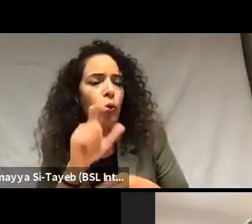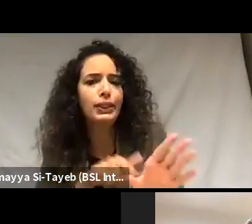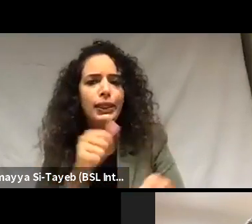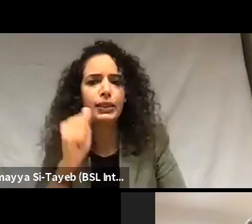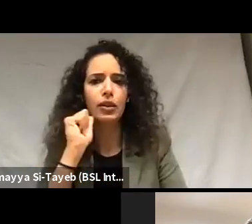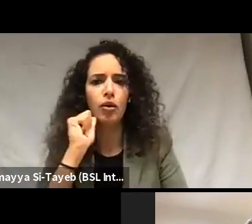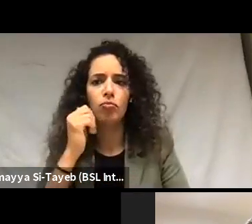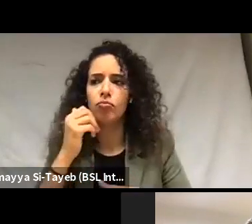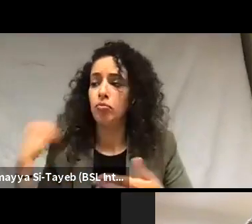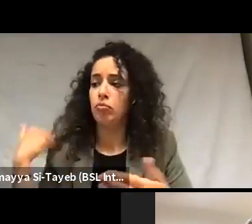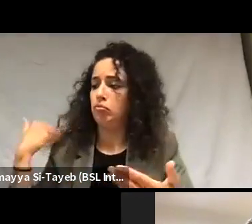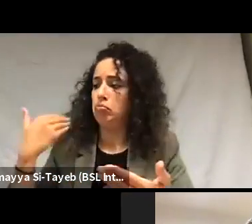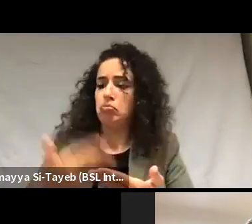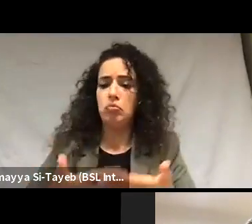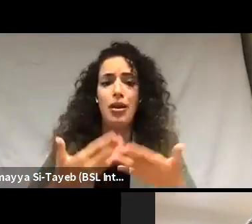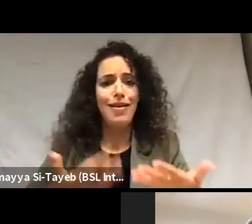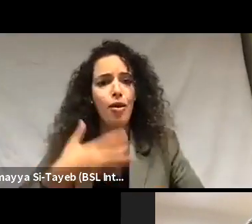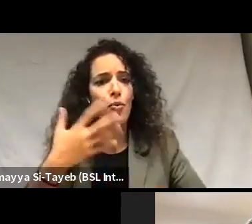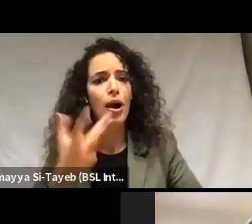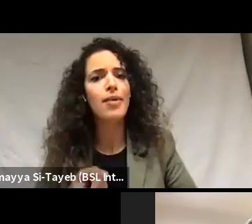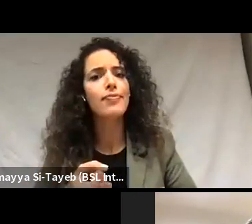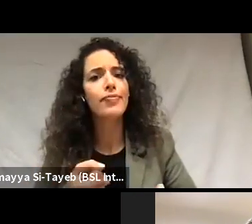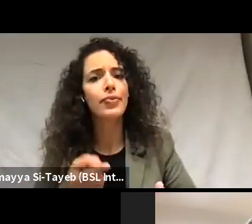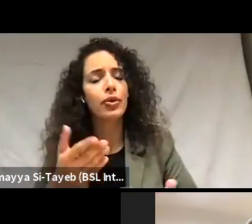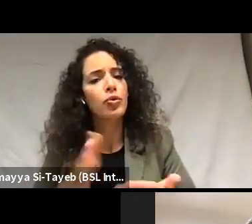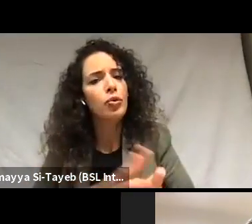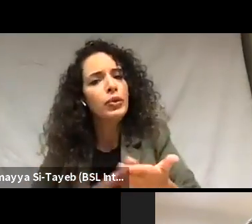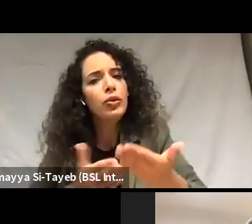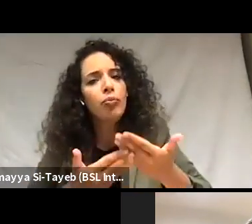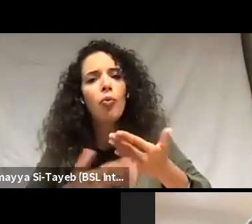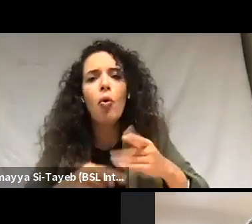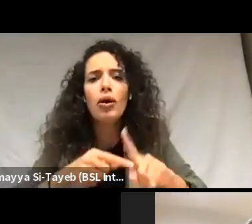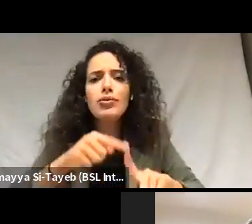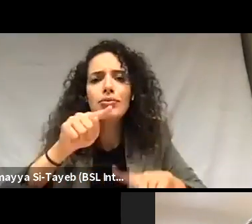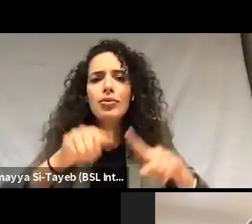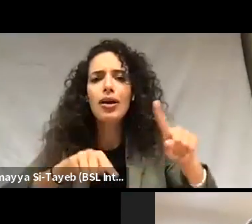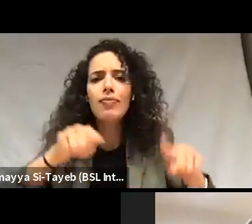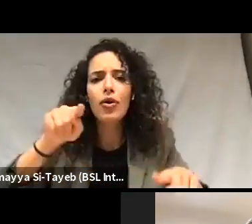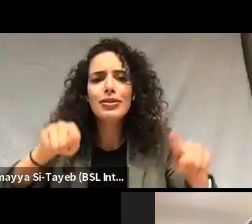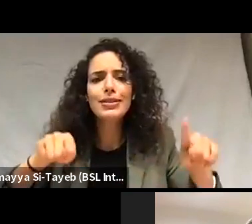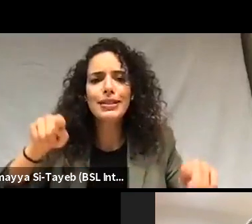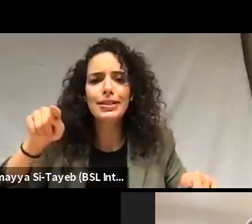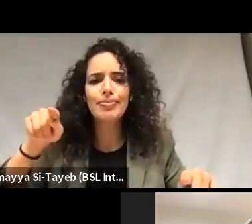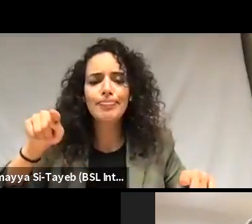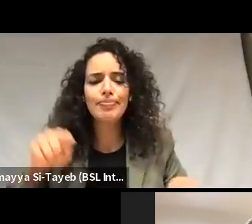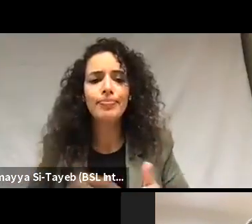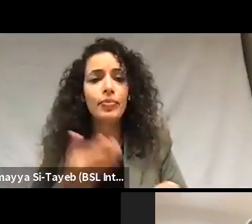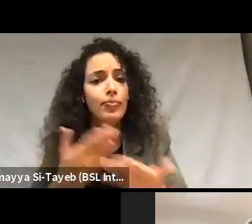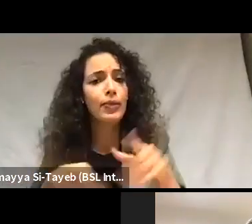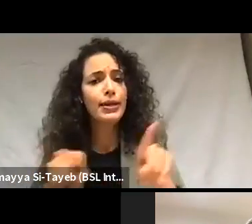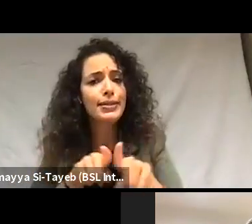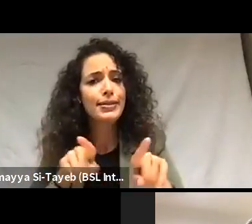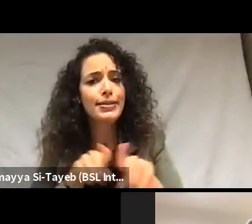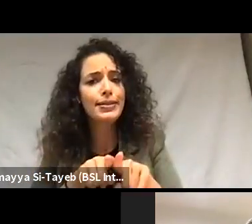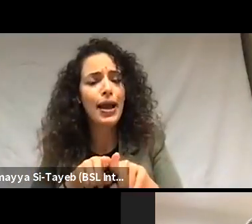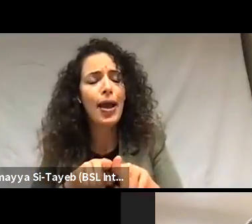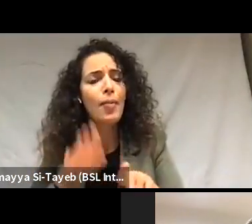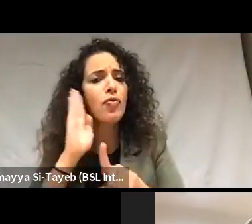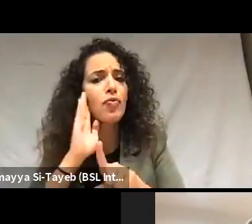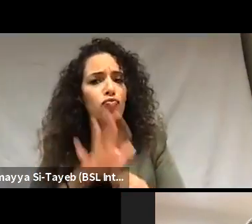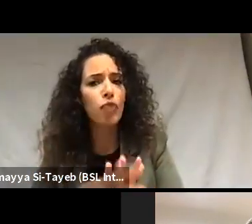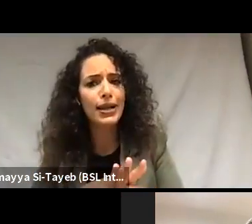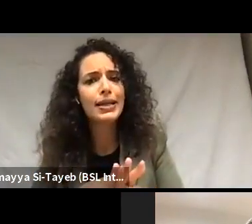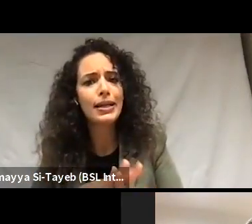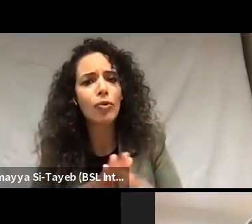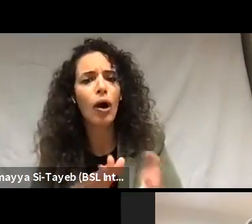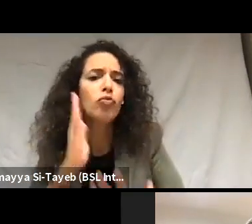are, and they are much more diverse. And it goes for race as well. So I